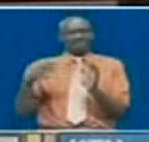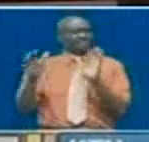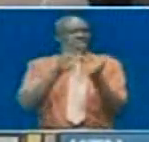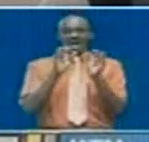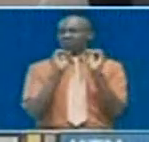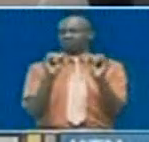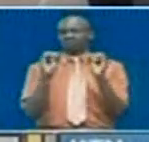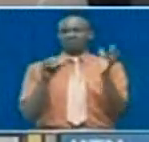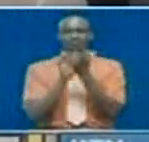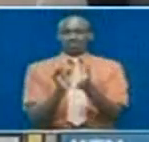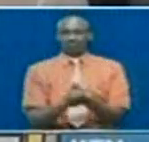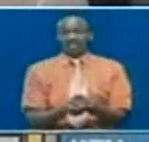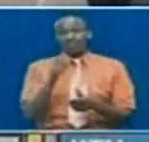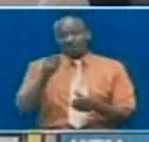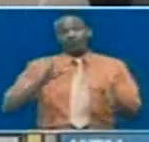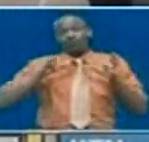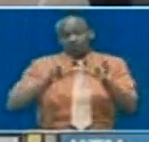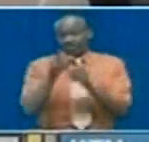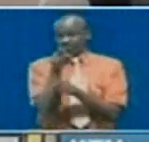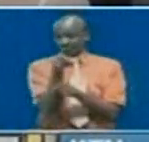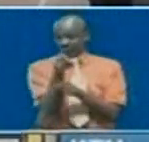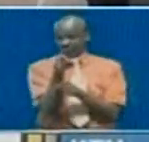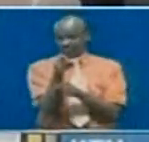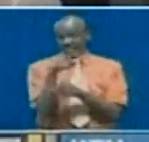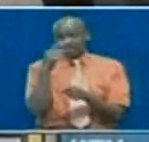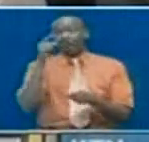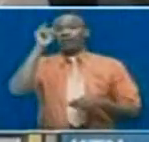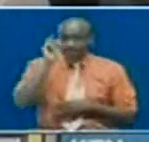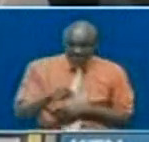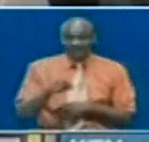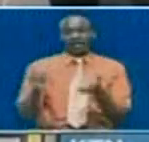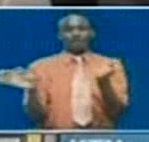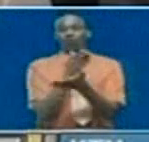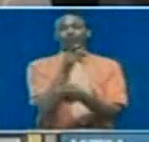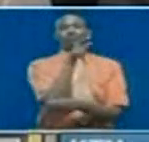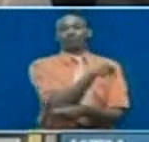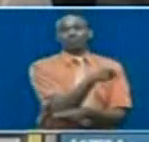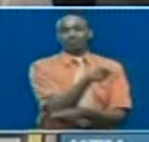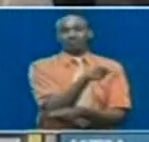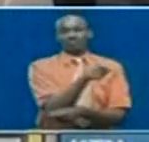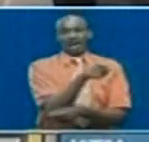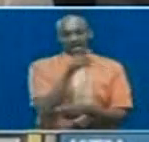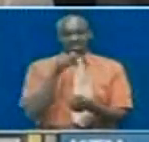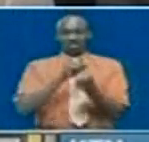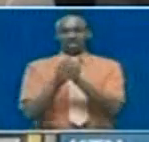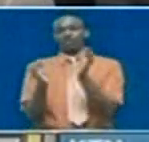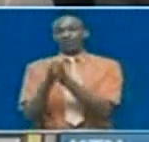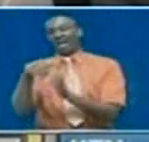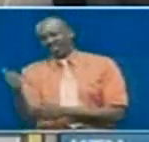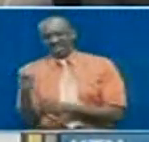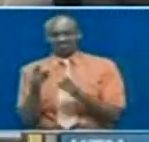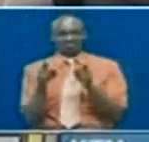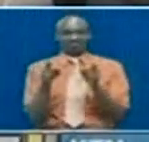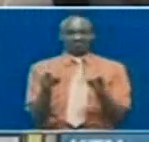chance. Dictating that we should be removing Mung'aro and replacing him is not